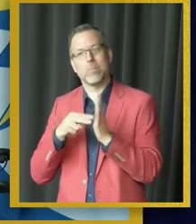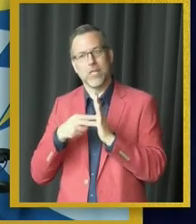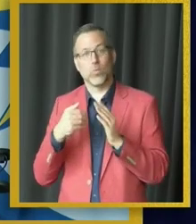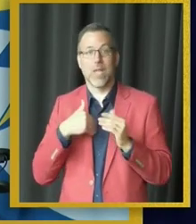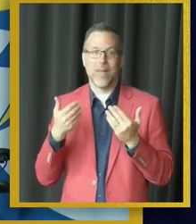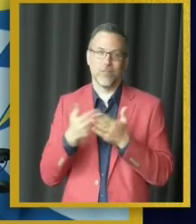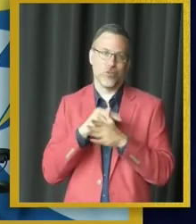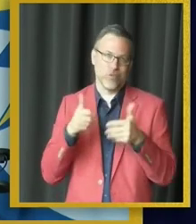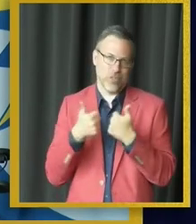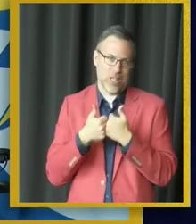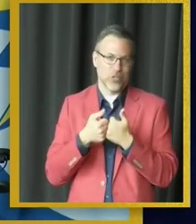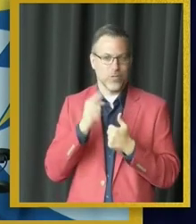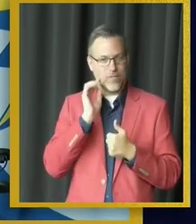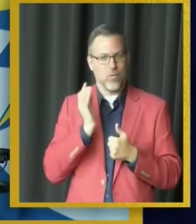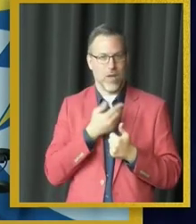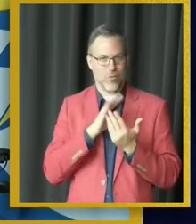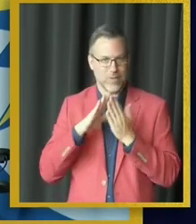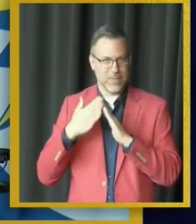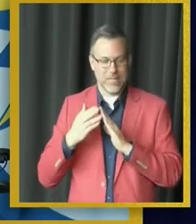for our growing city.